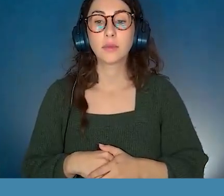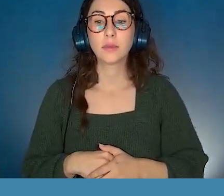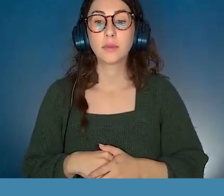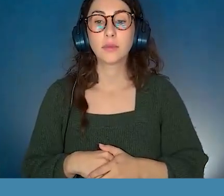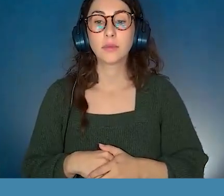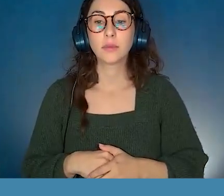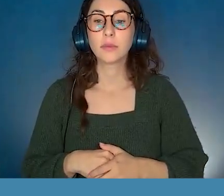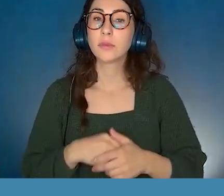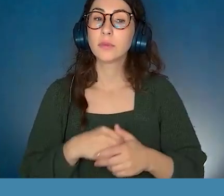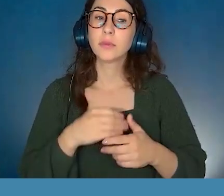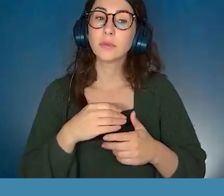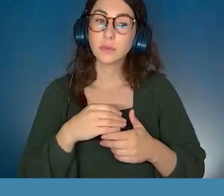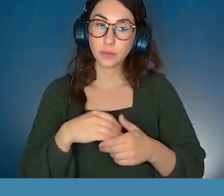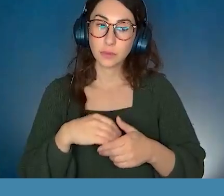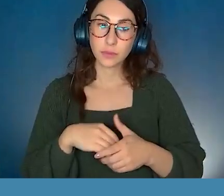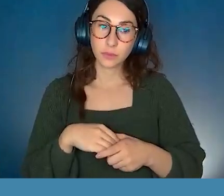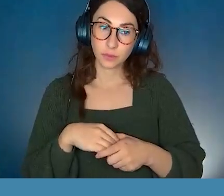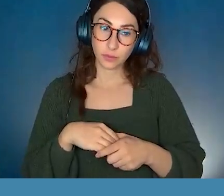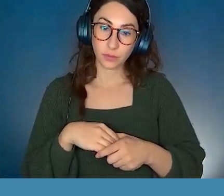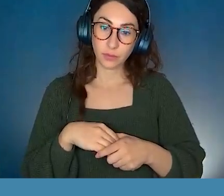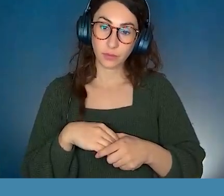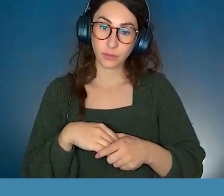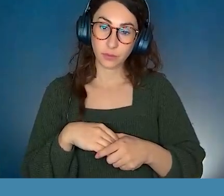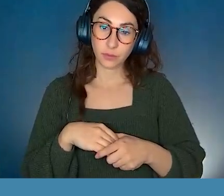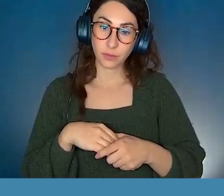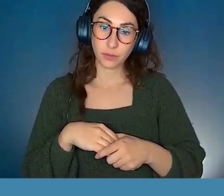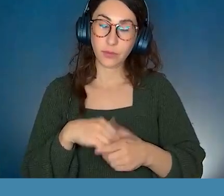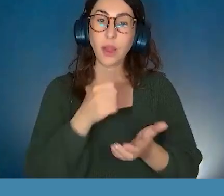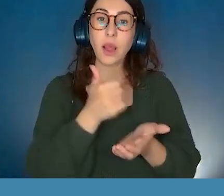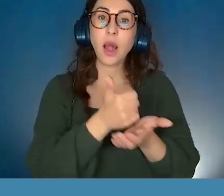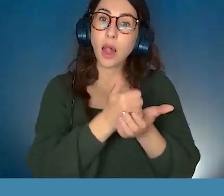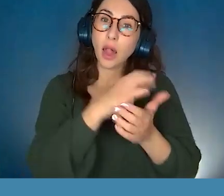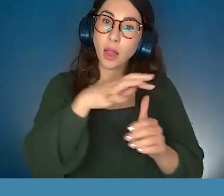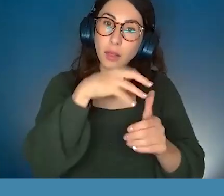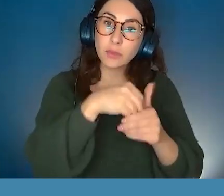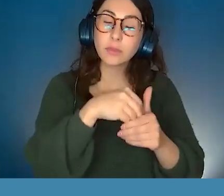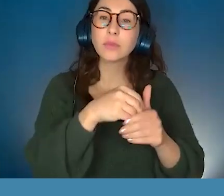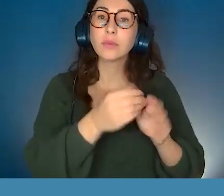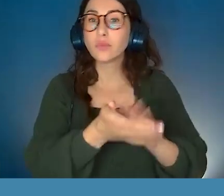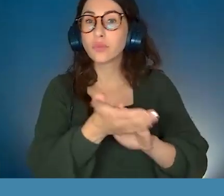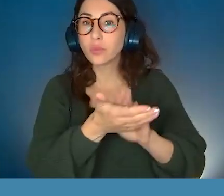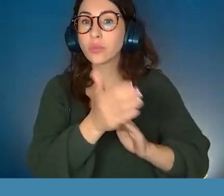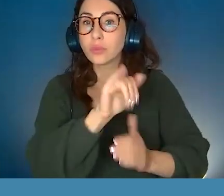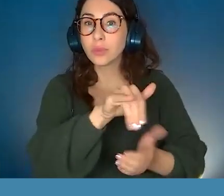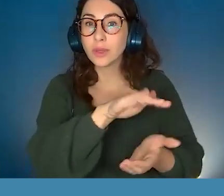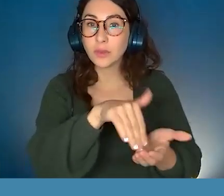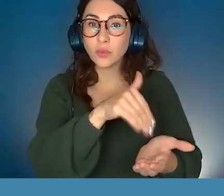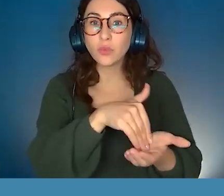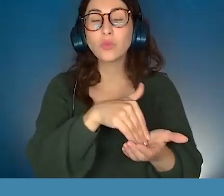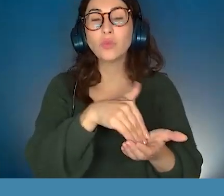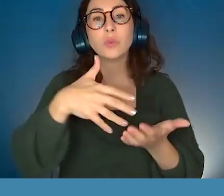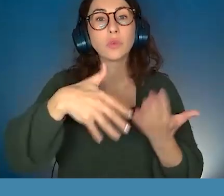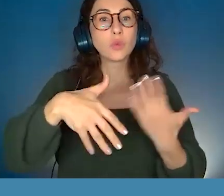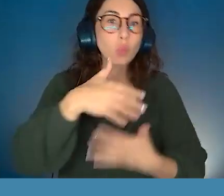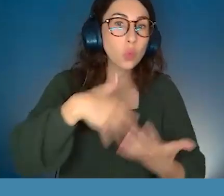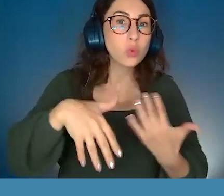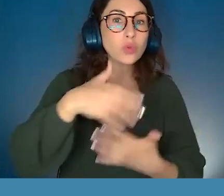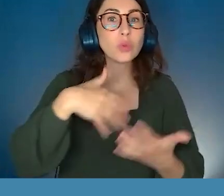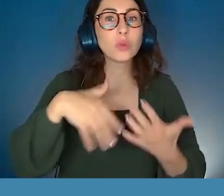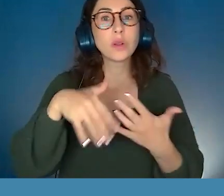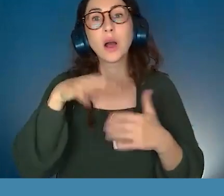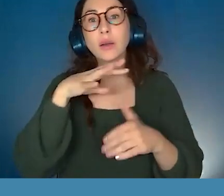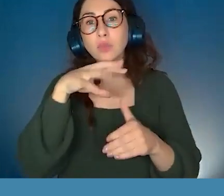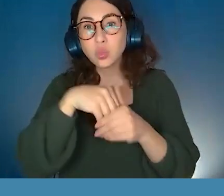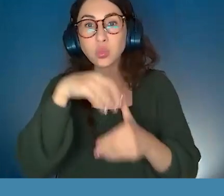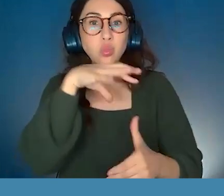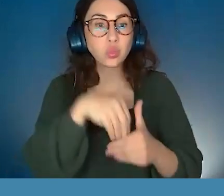the centers. They develop and operate the moving parts of the center. They participate in the social and recreational networking of the